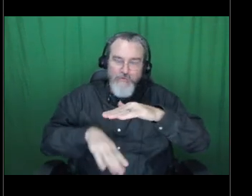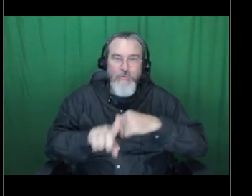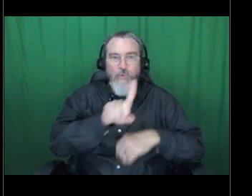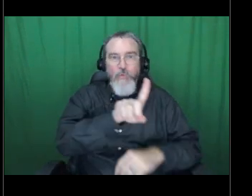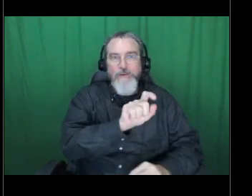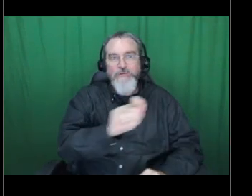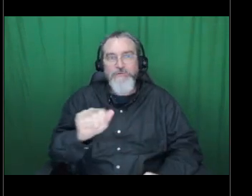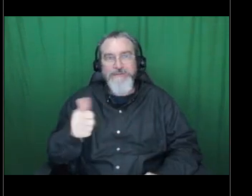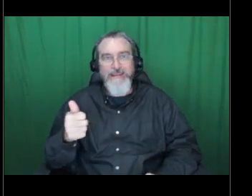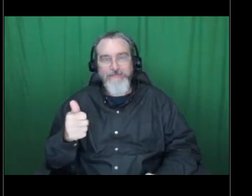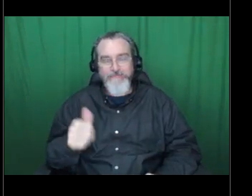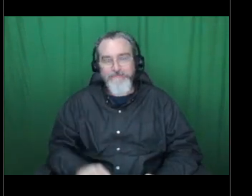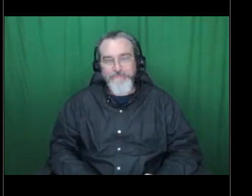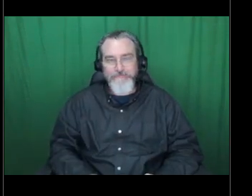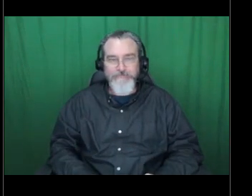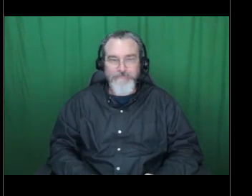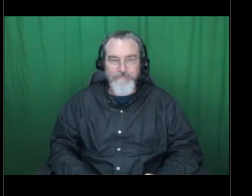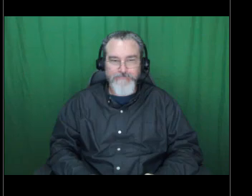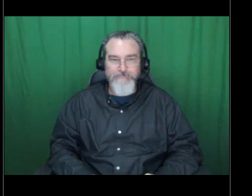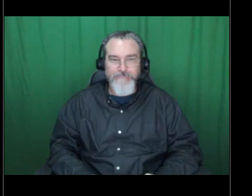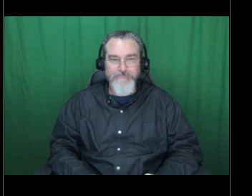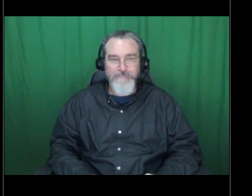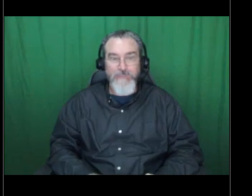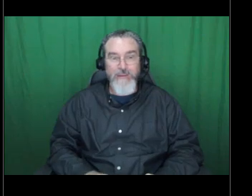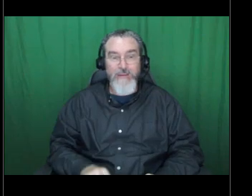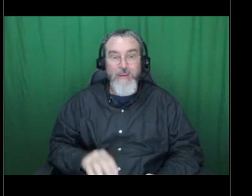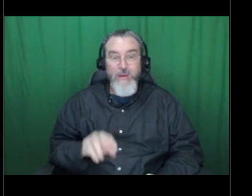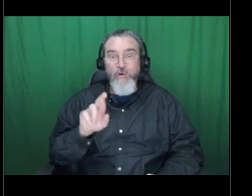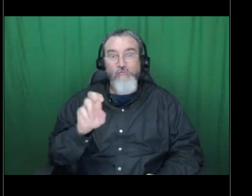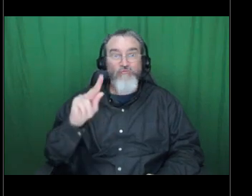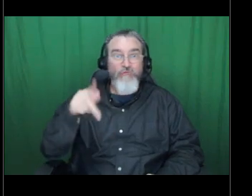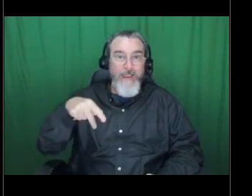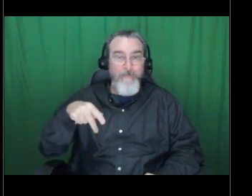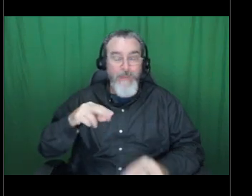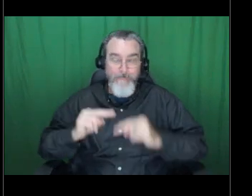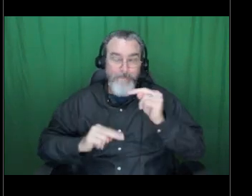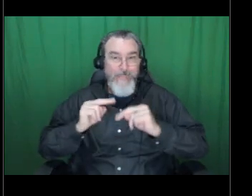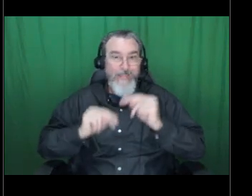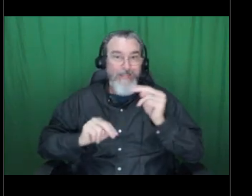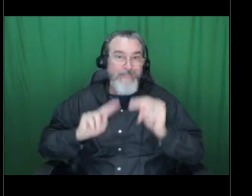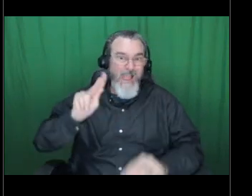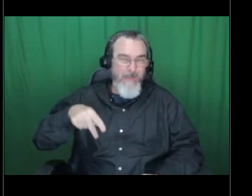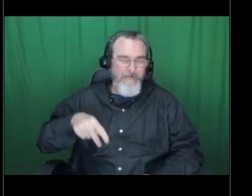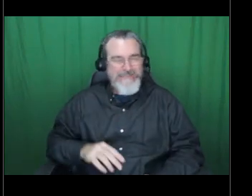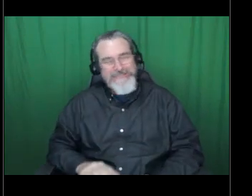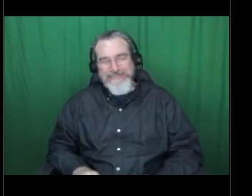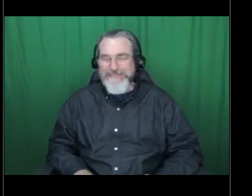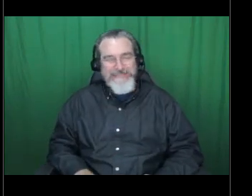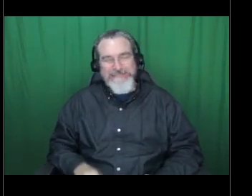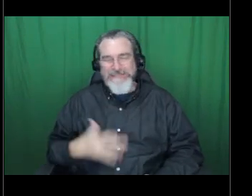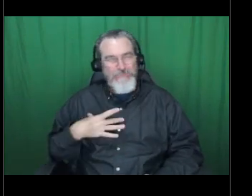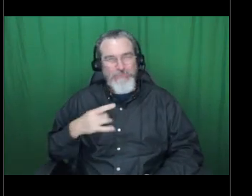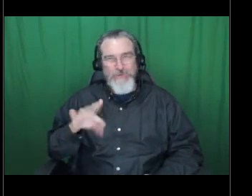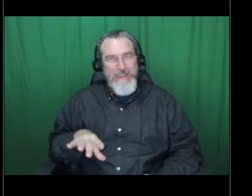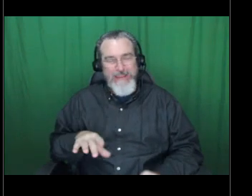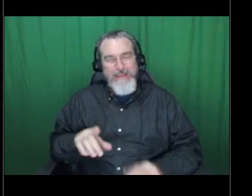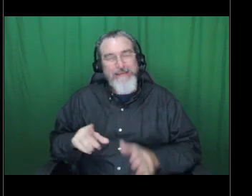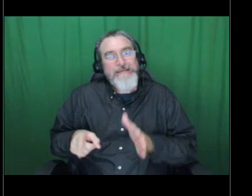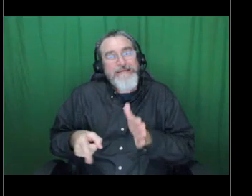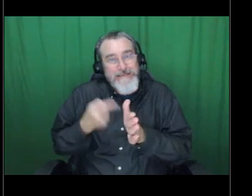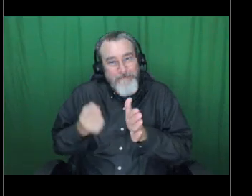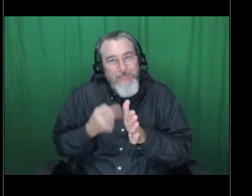Built-up ramps are not preferred as they sometimes interfere with the operation